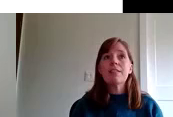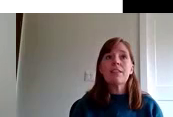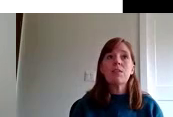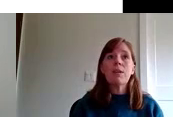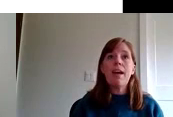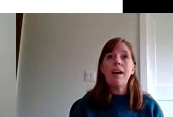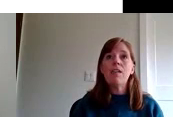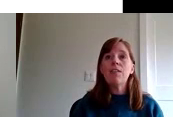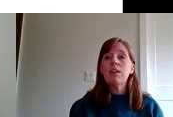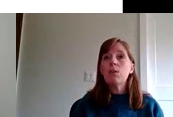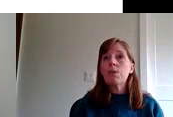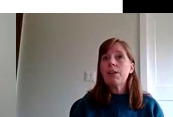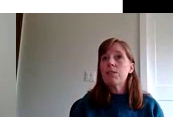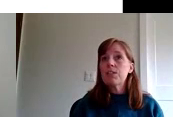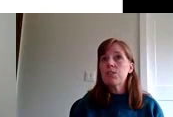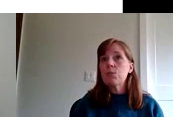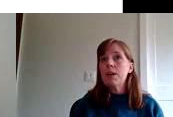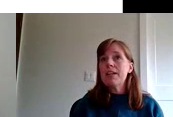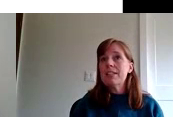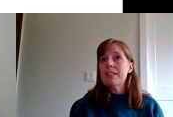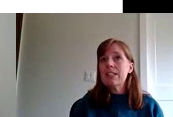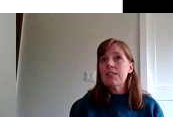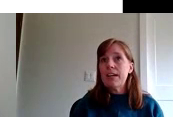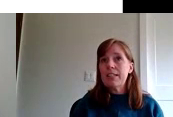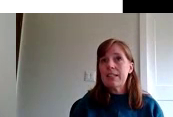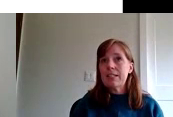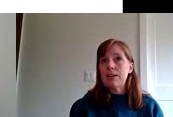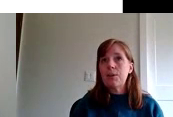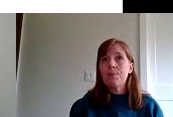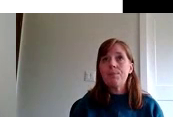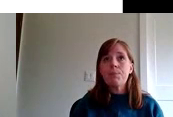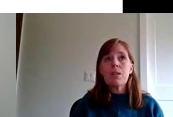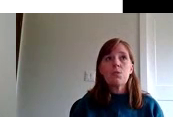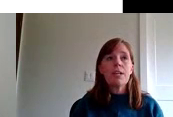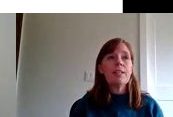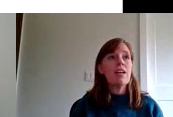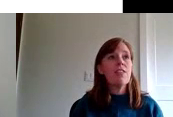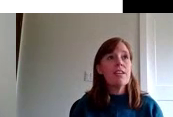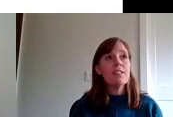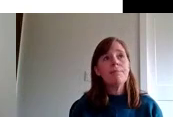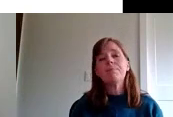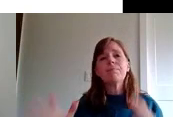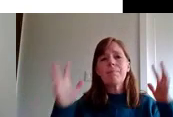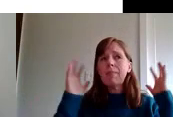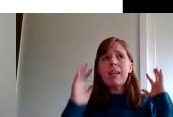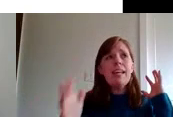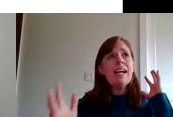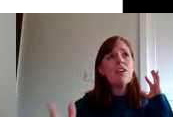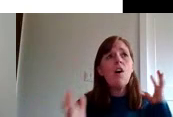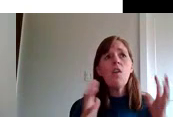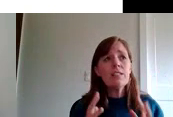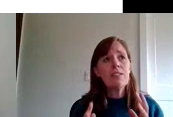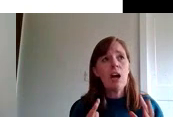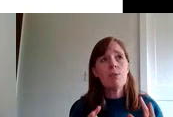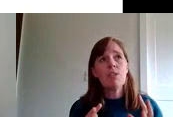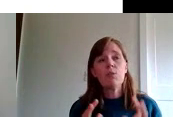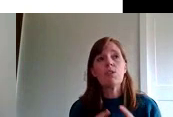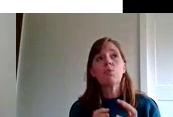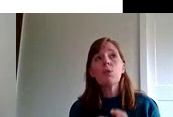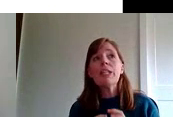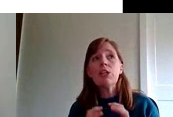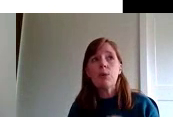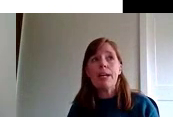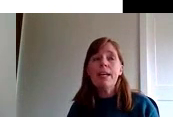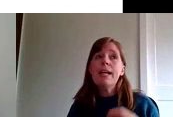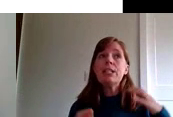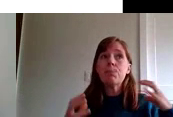Windows settings, and then we have right over to the right, it says Ease of Access Center. So when I click on this, it has all these different options.